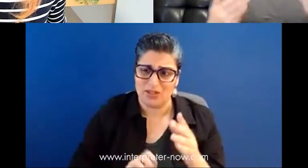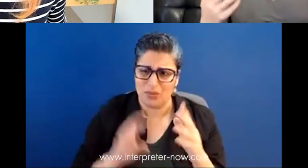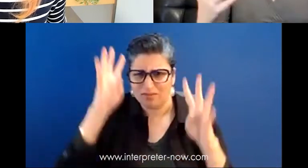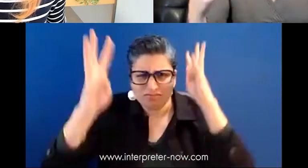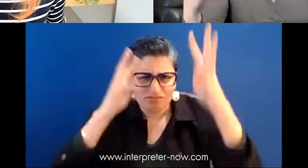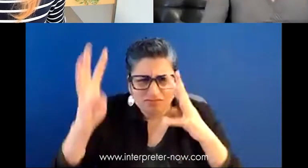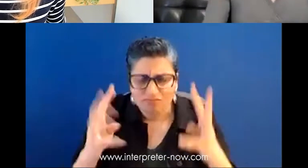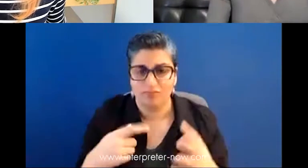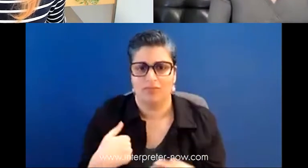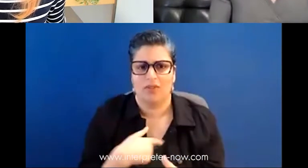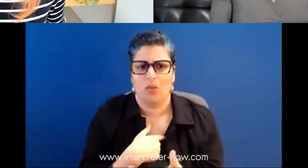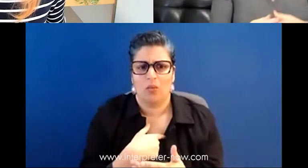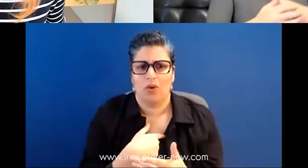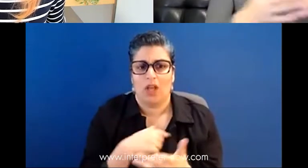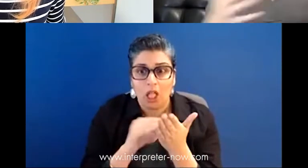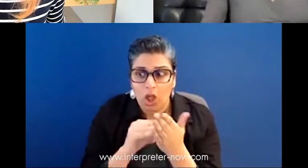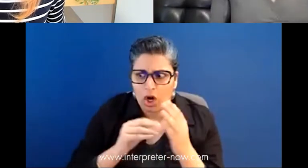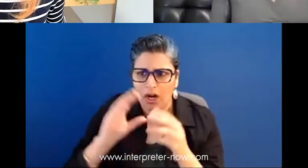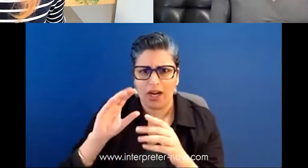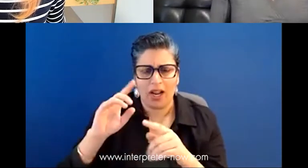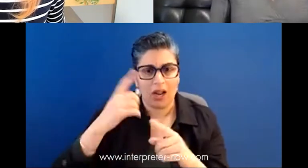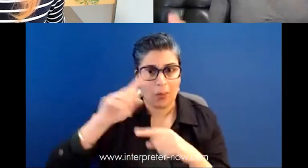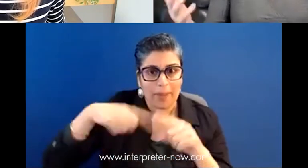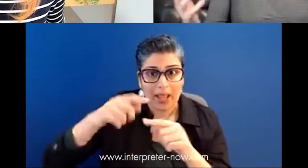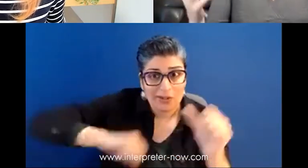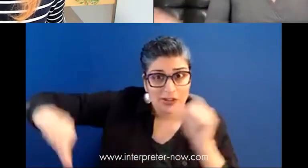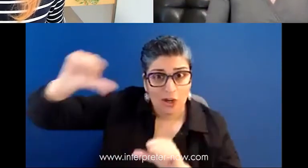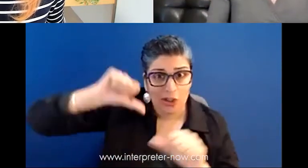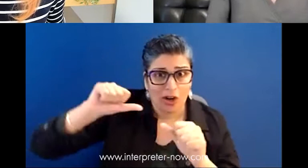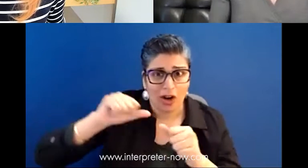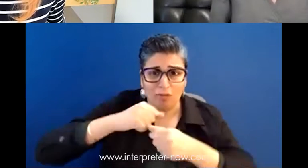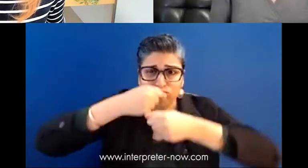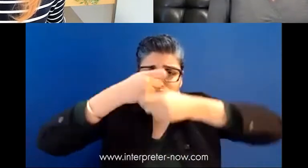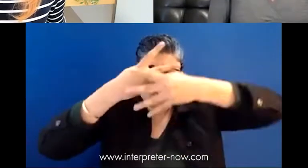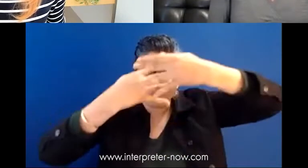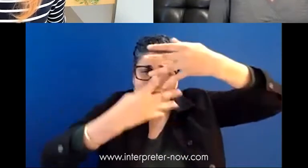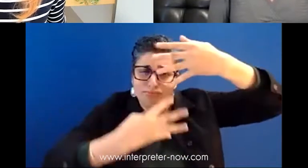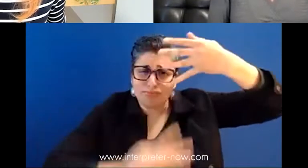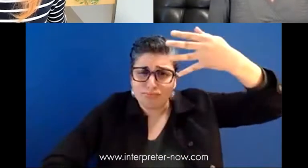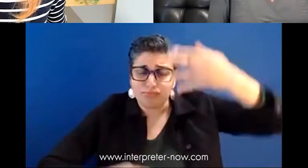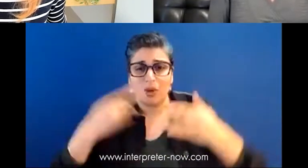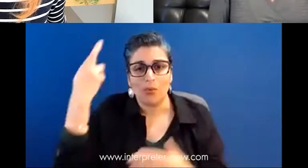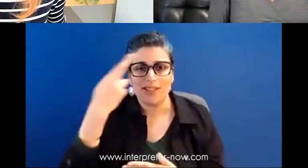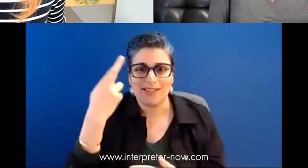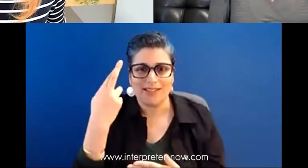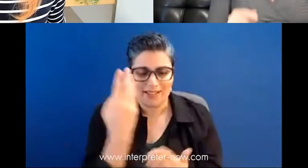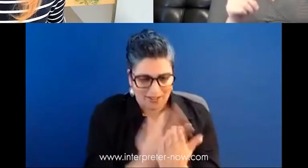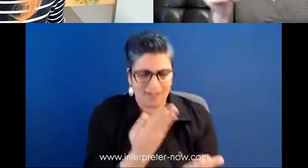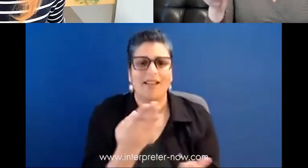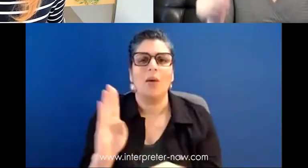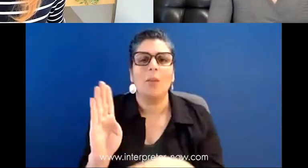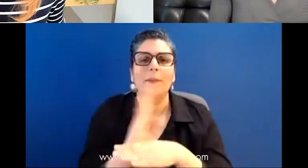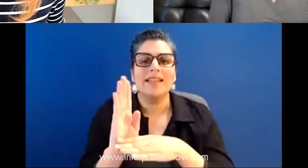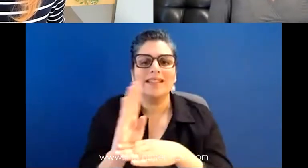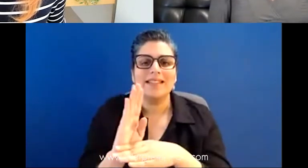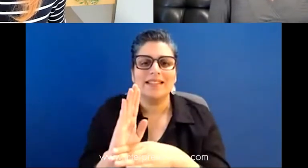we learn so much more about each other. There's all these reasons. There's these business cases for diversity. And